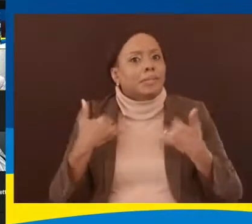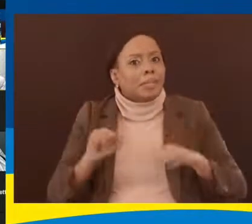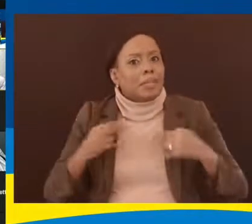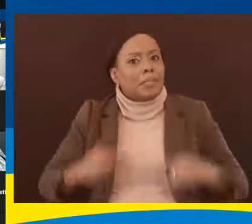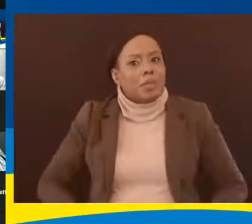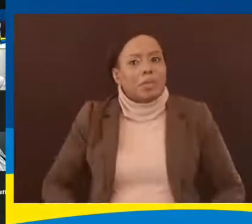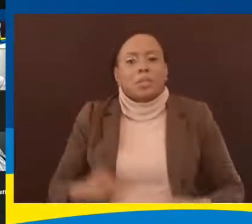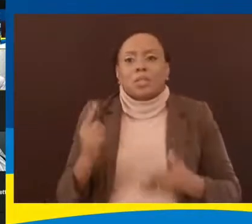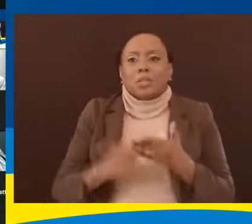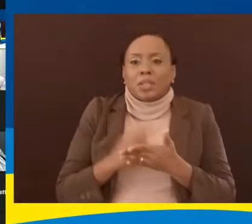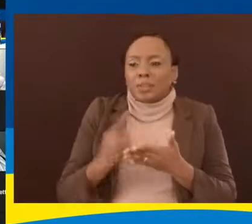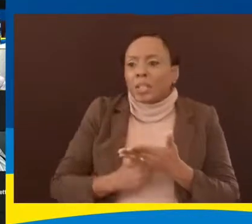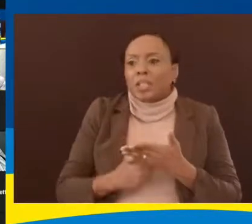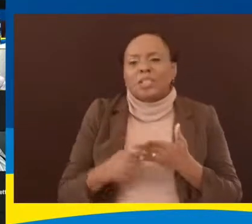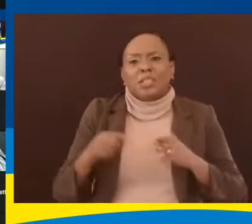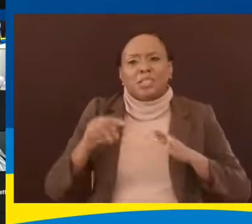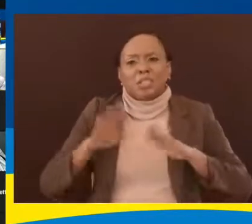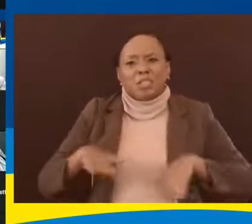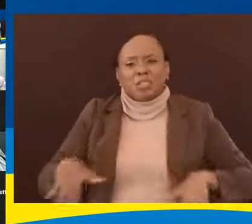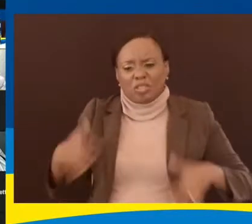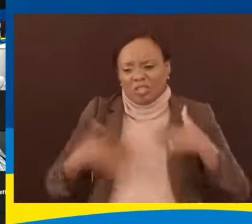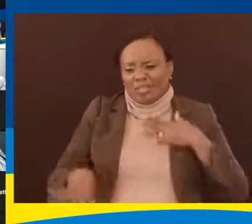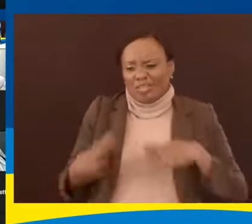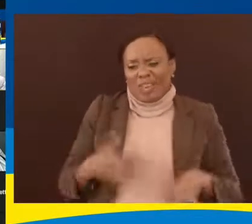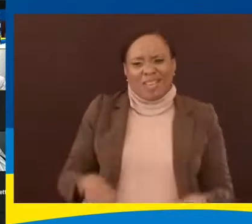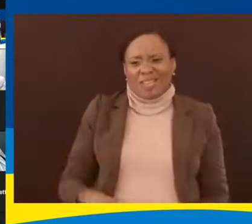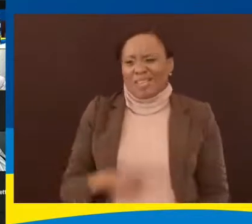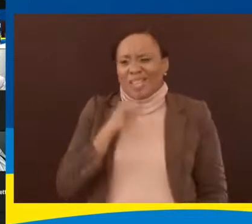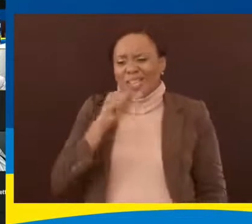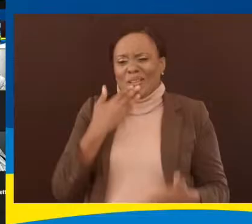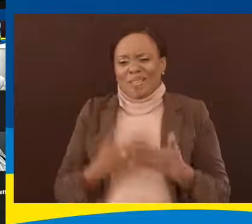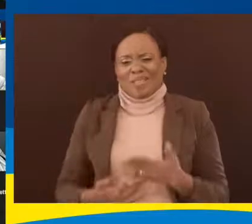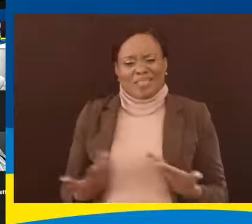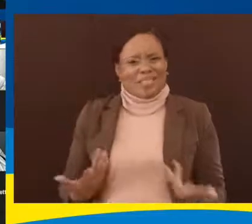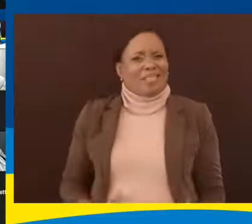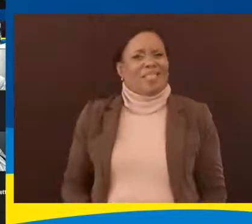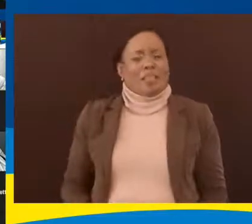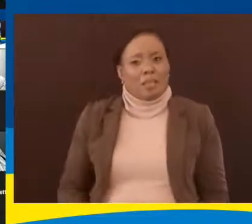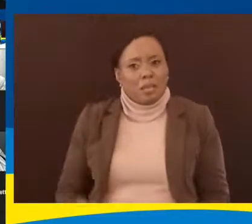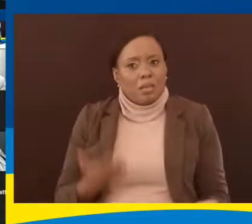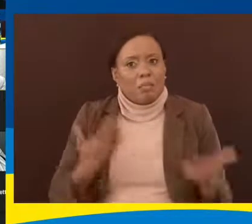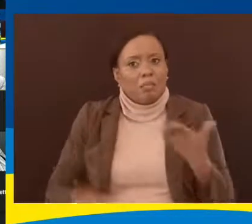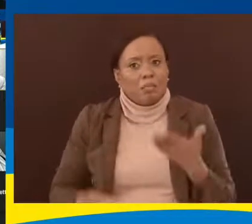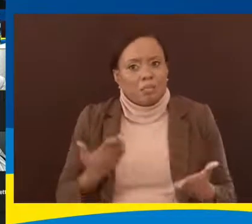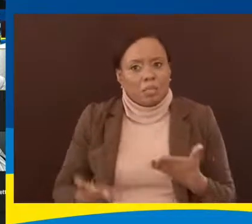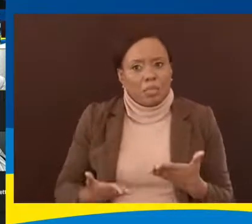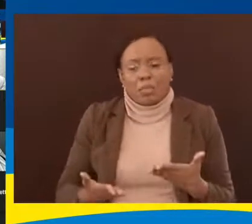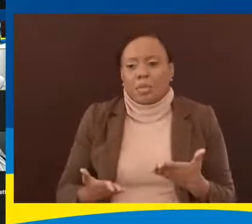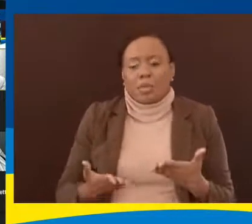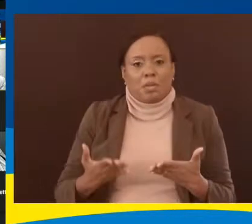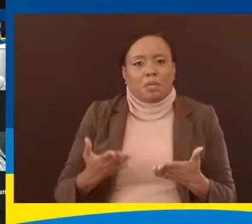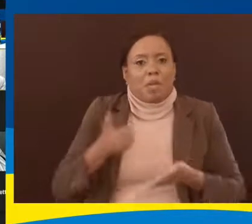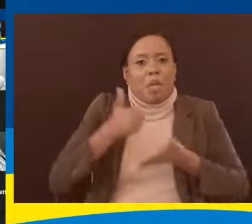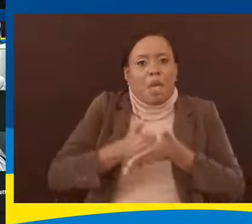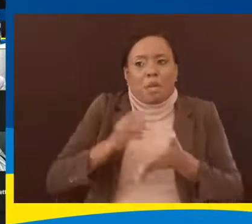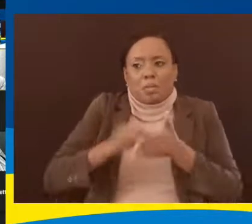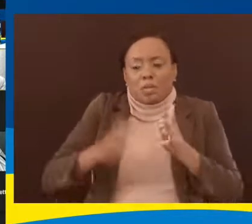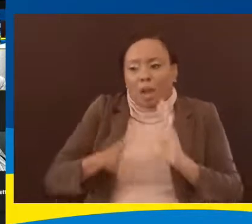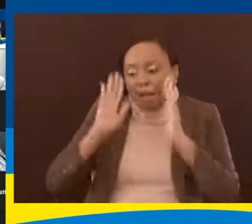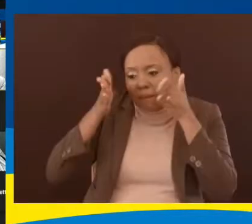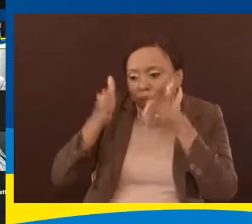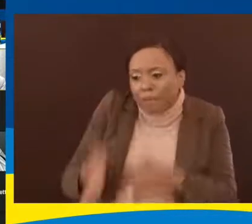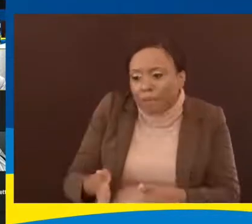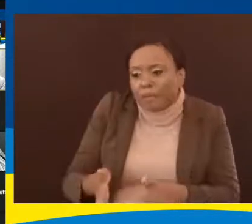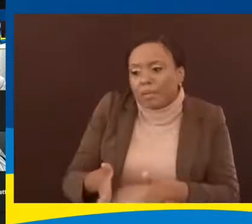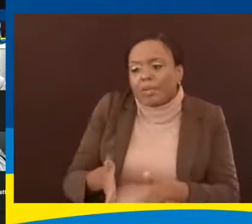how it may distract others, etc. So I'm just wondering, in terms of trying to give them a bit more focus, since it's already a